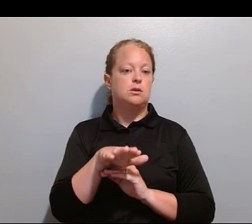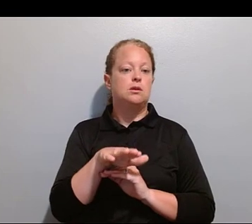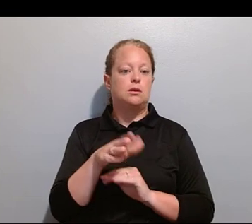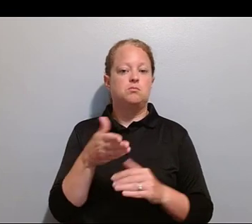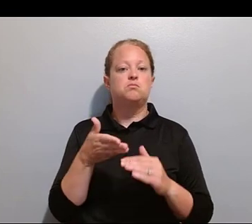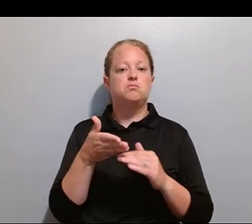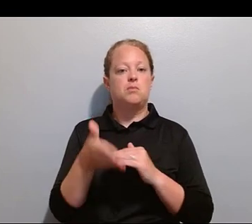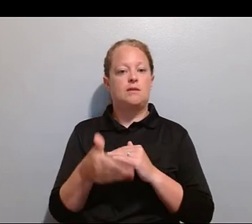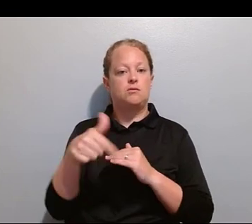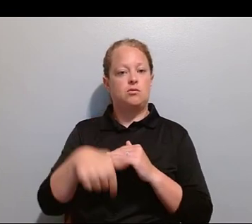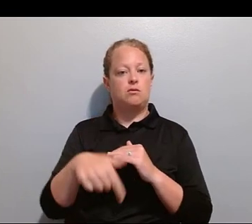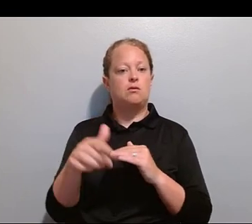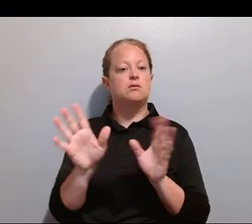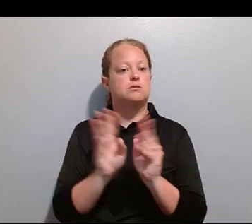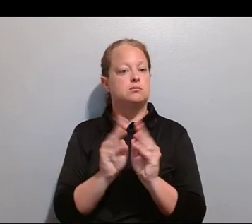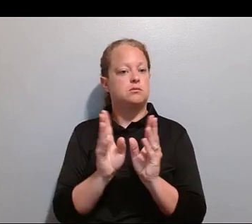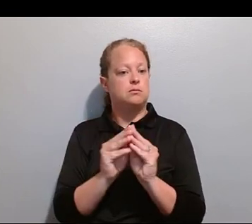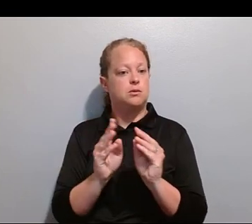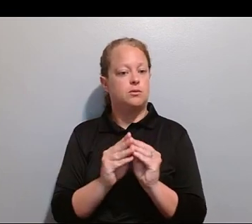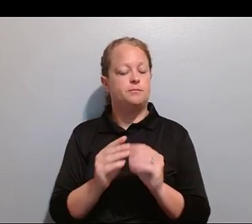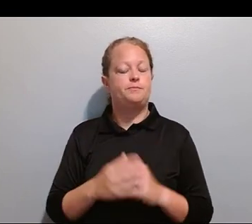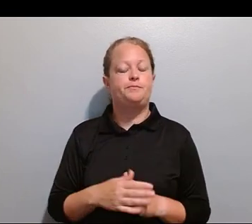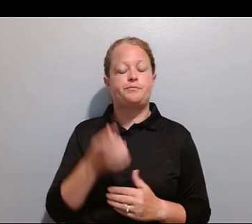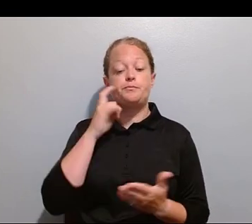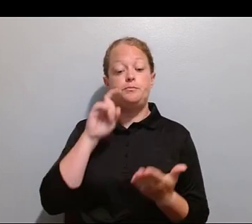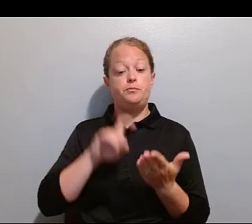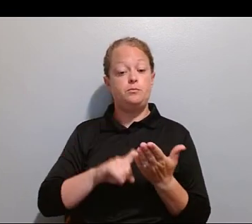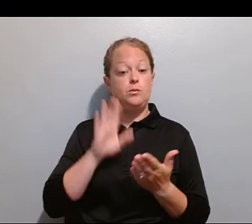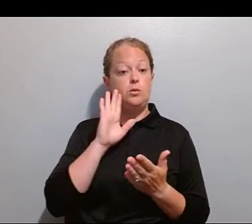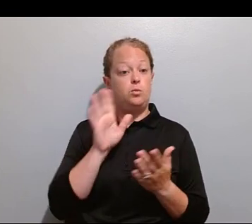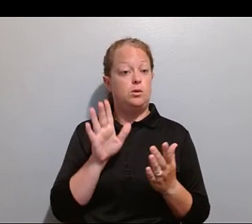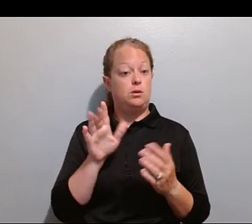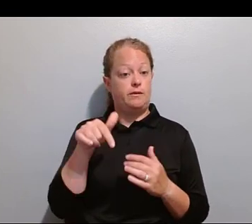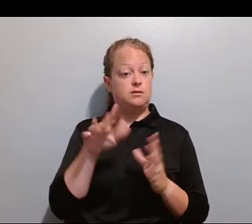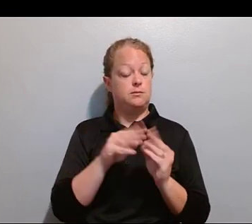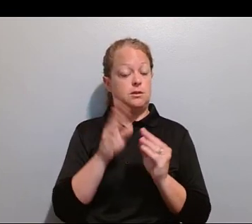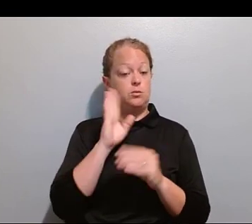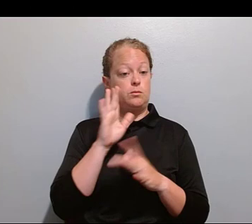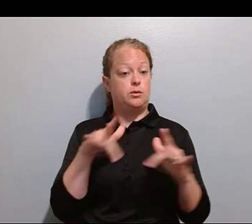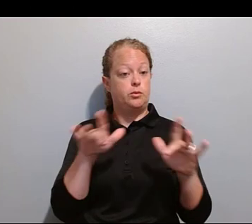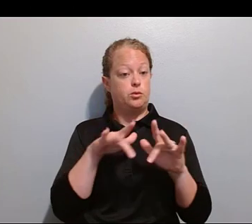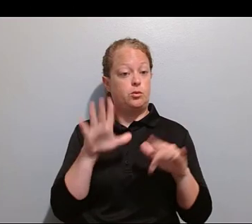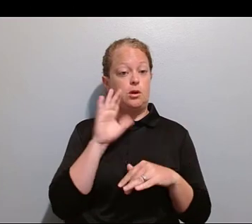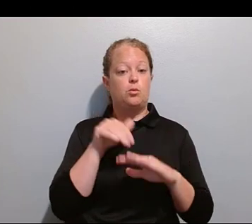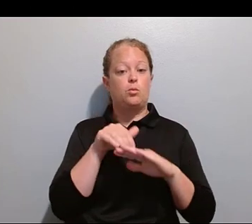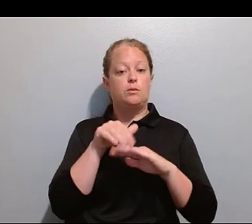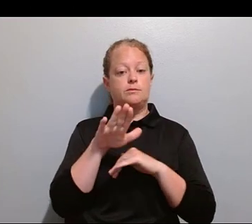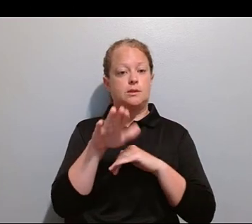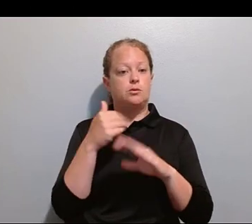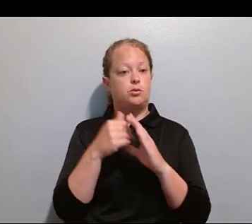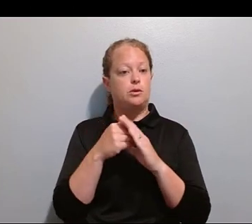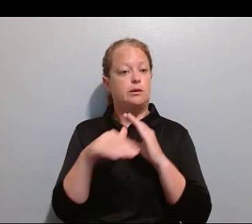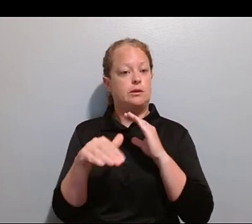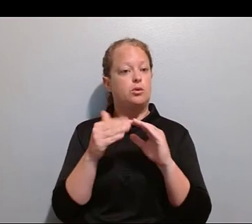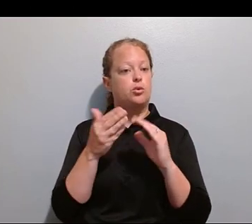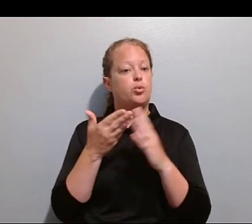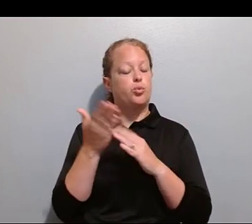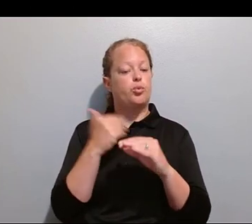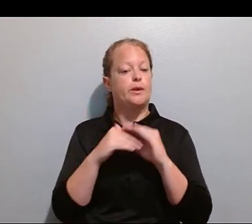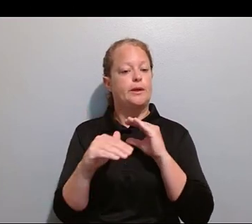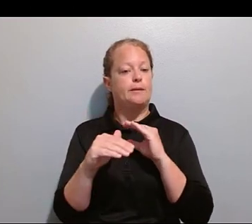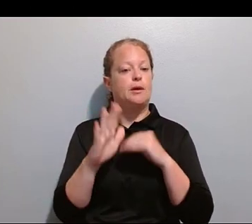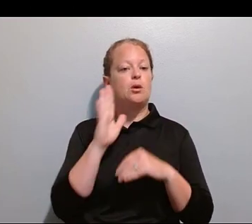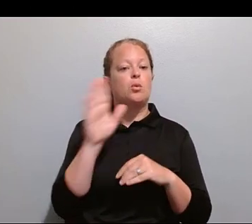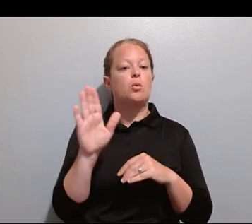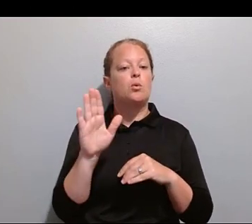webinar. Finally, please note that the session will be recorded and that the recording will be sent by email and placed